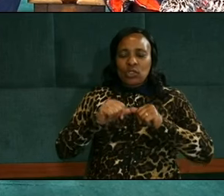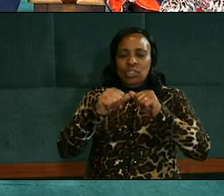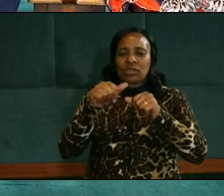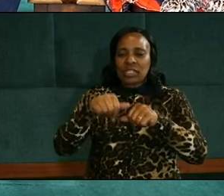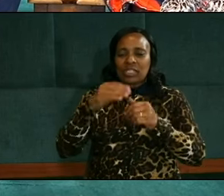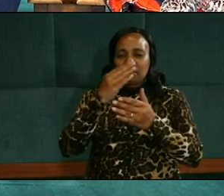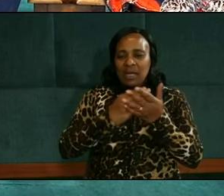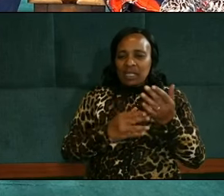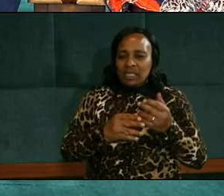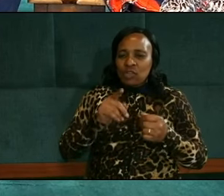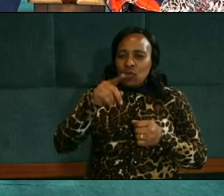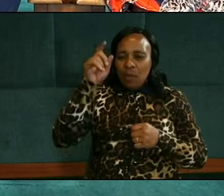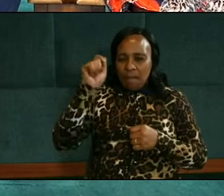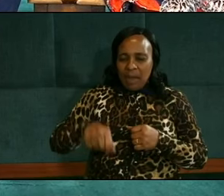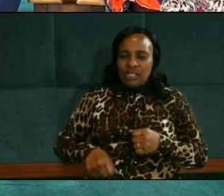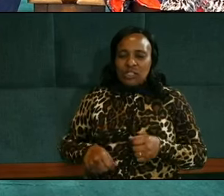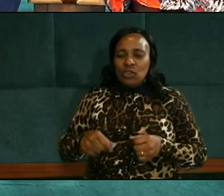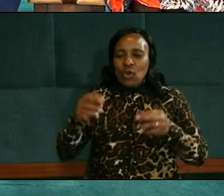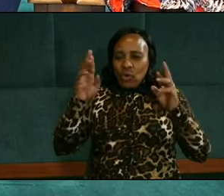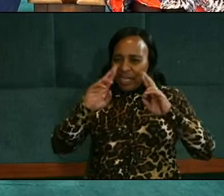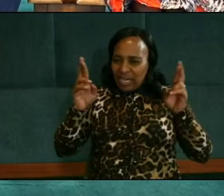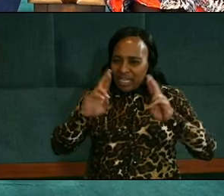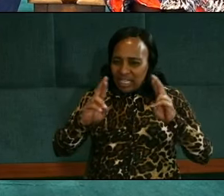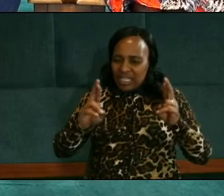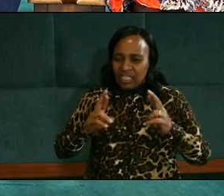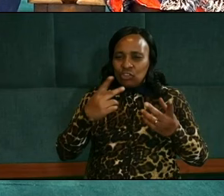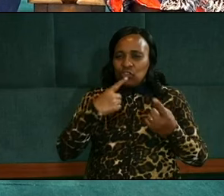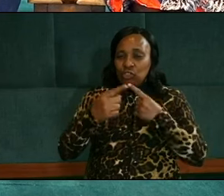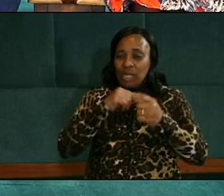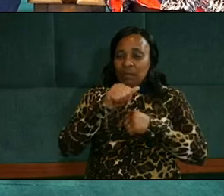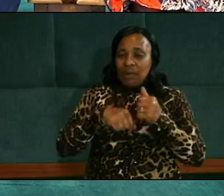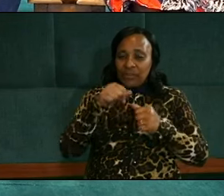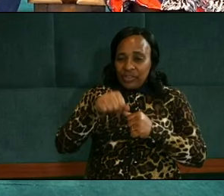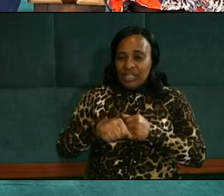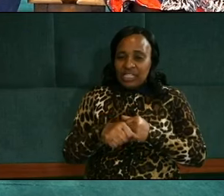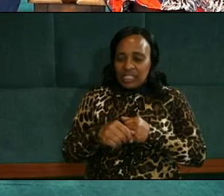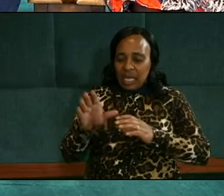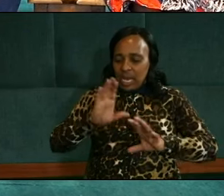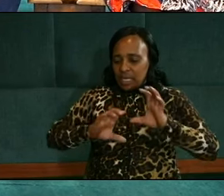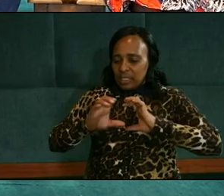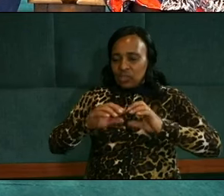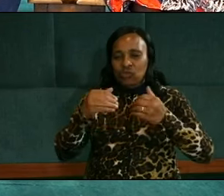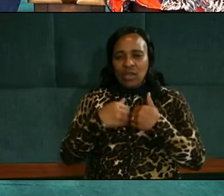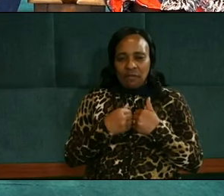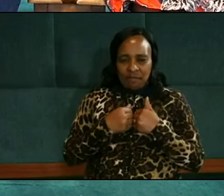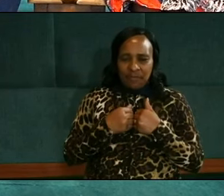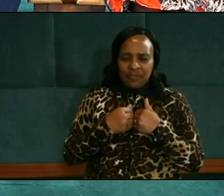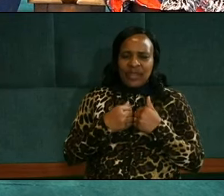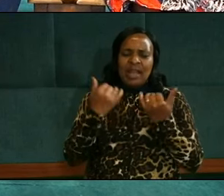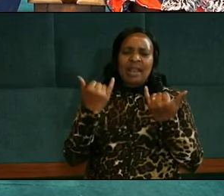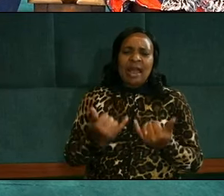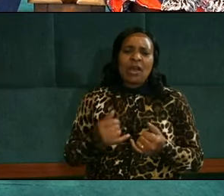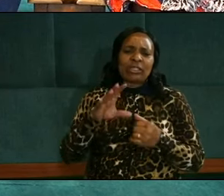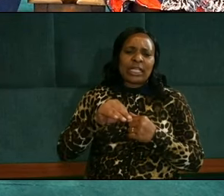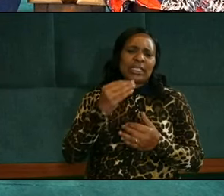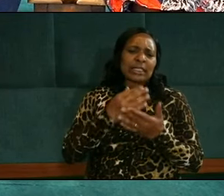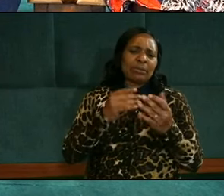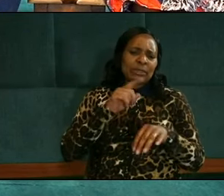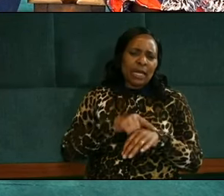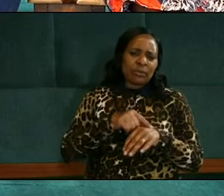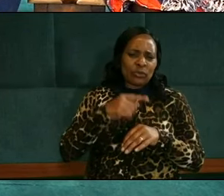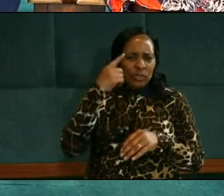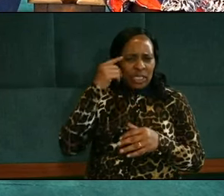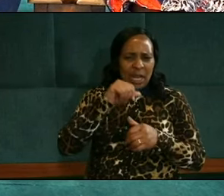part, it says you should have already thought about these characteristics you have that would make you a great leader. Now, take some time to think about